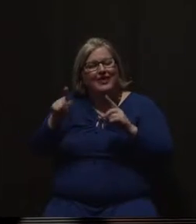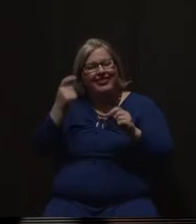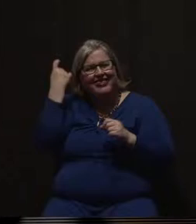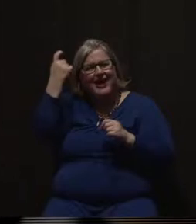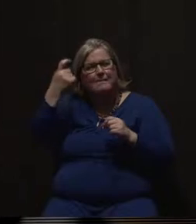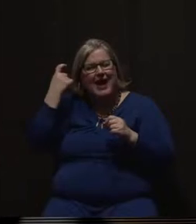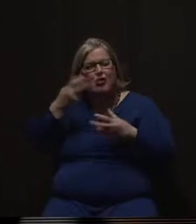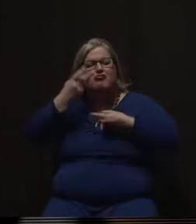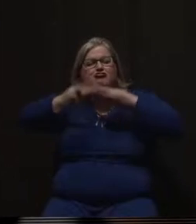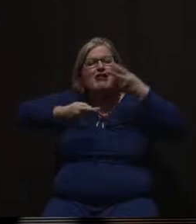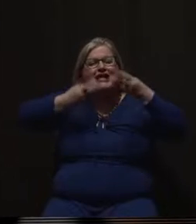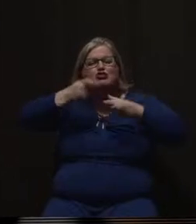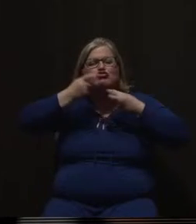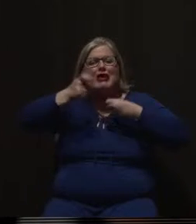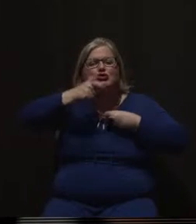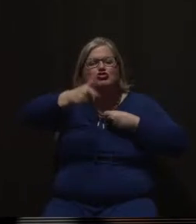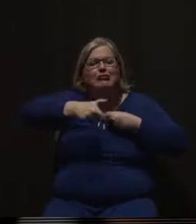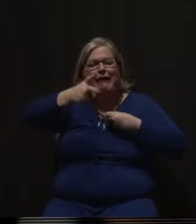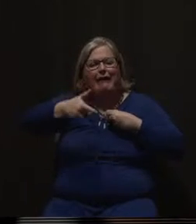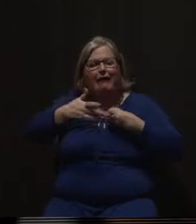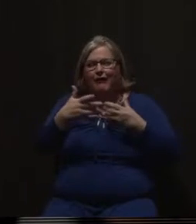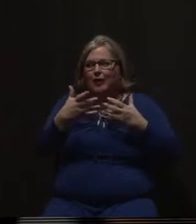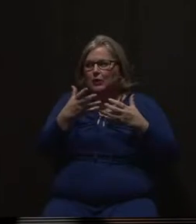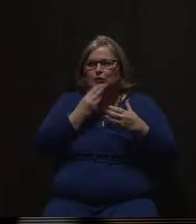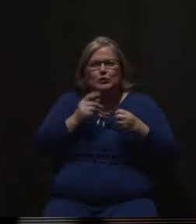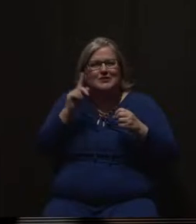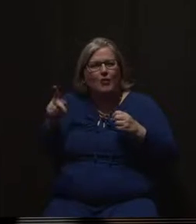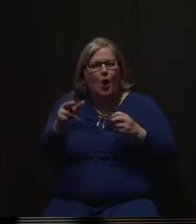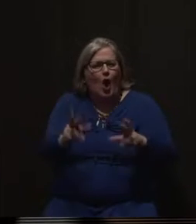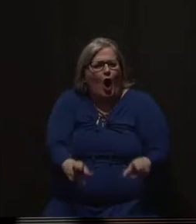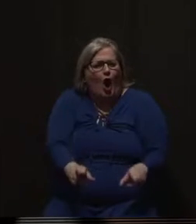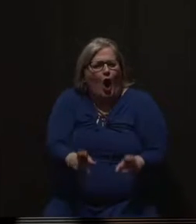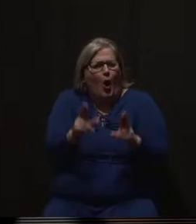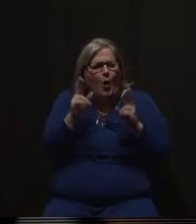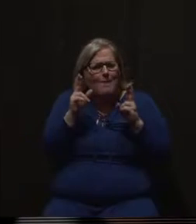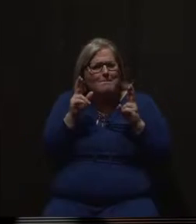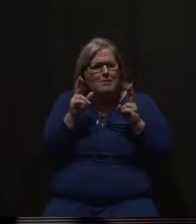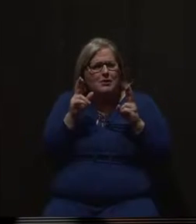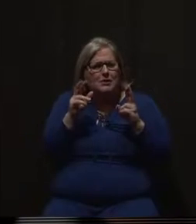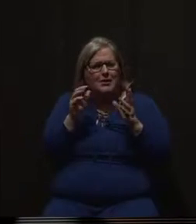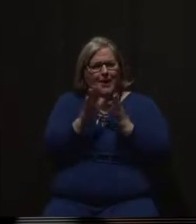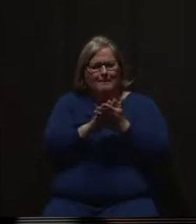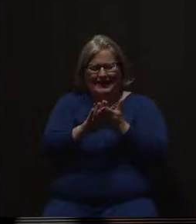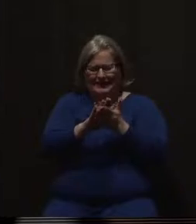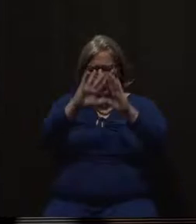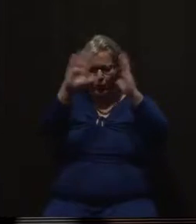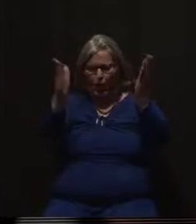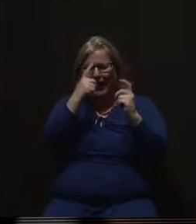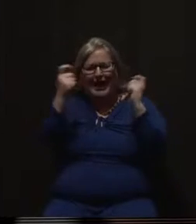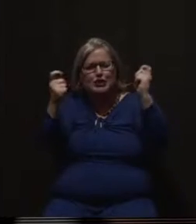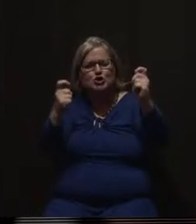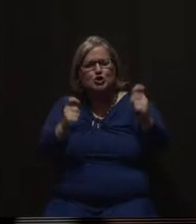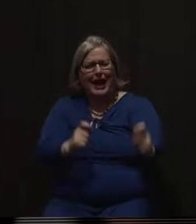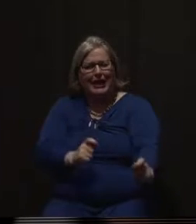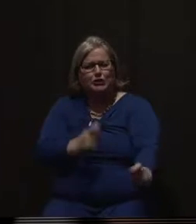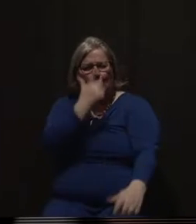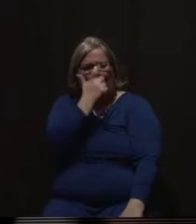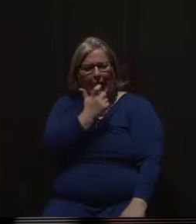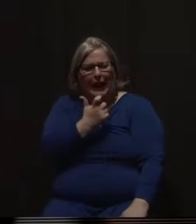just a blind hope, but of something that can really change. And I want to look at change, and that's